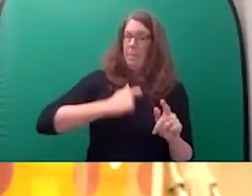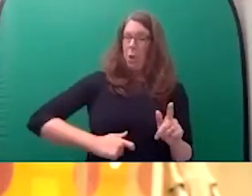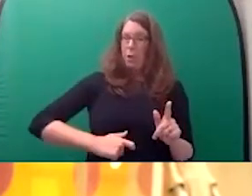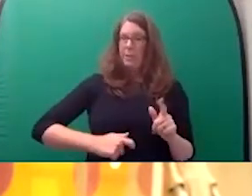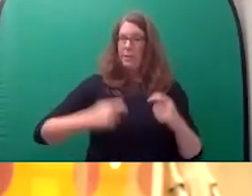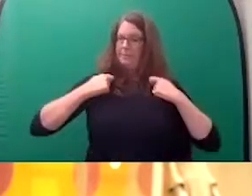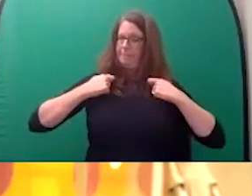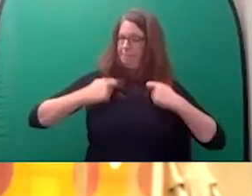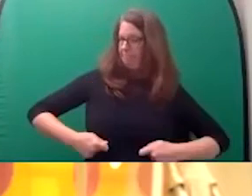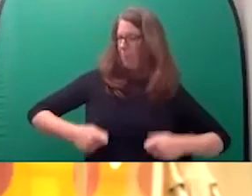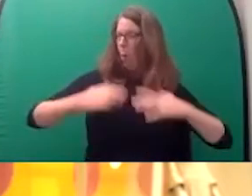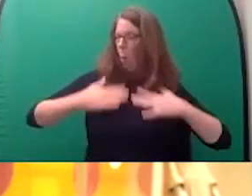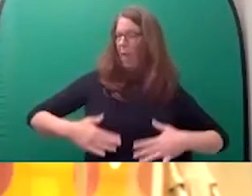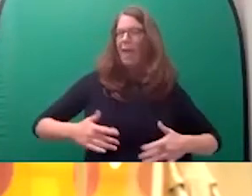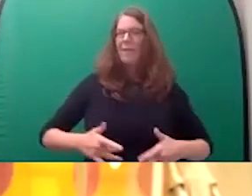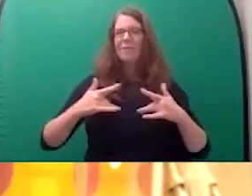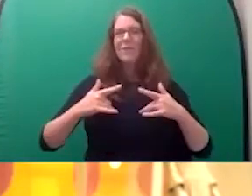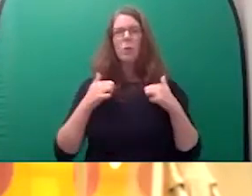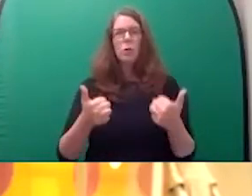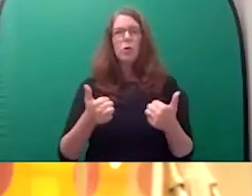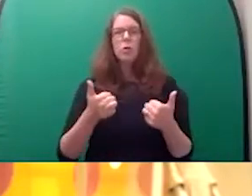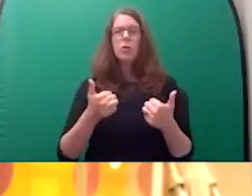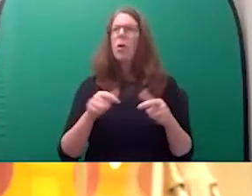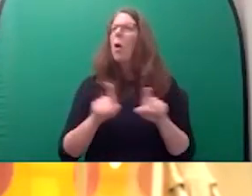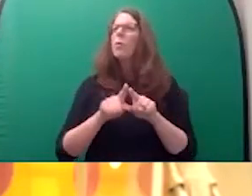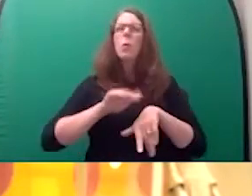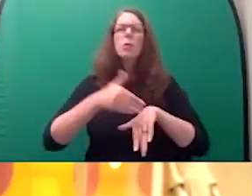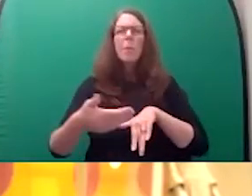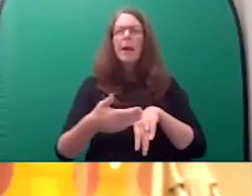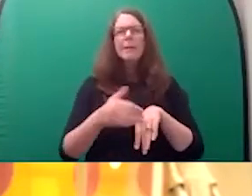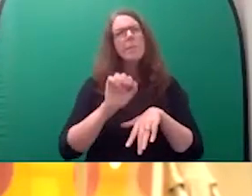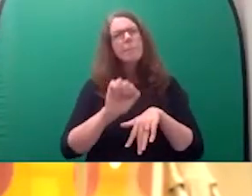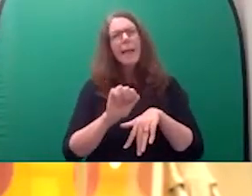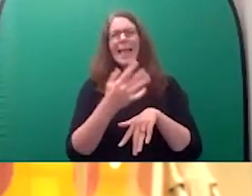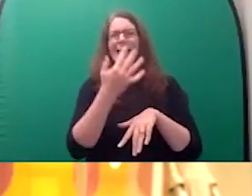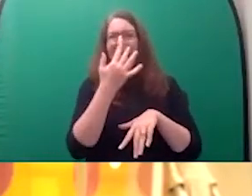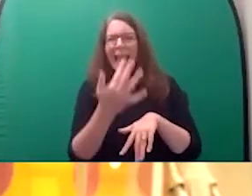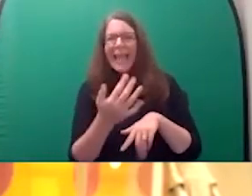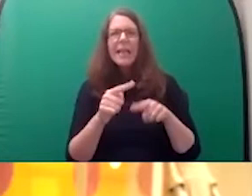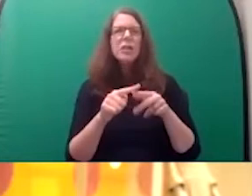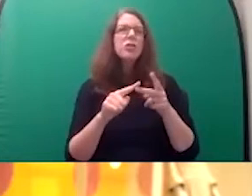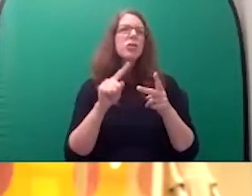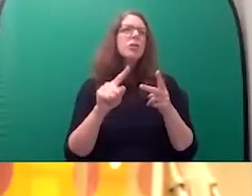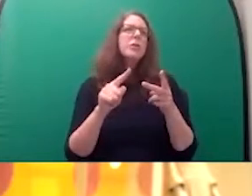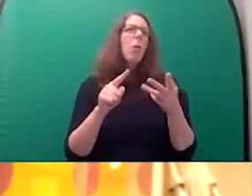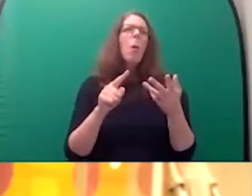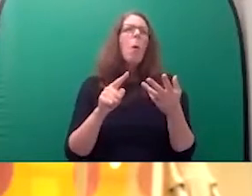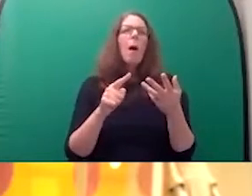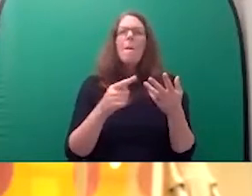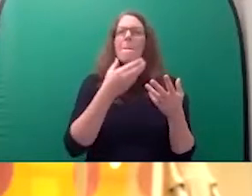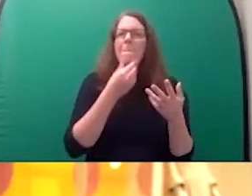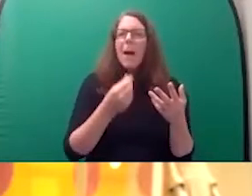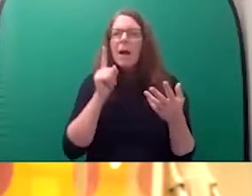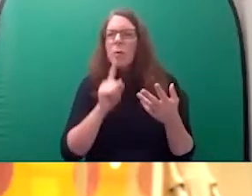men, anybody, any age can wear them. You know, they've got something that's very friendly about them.